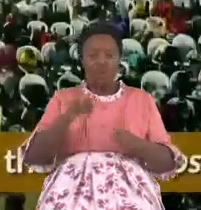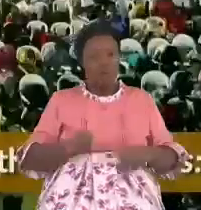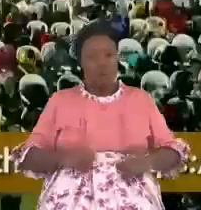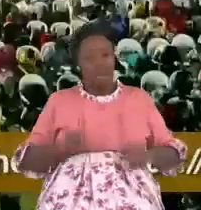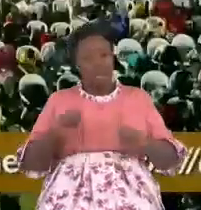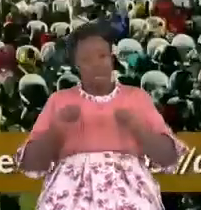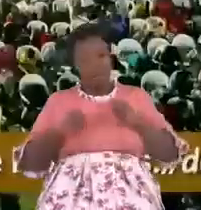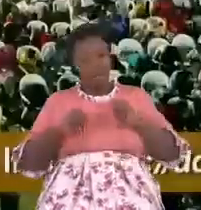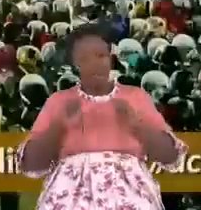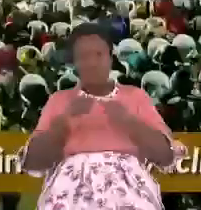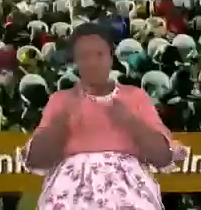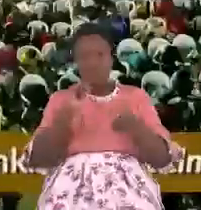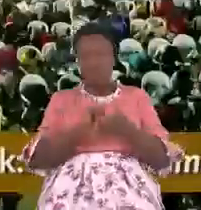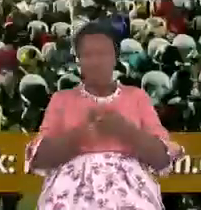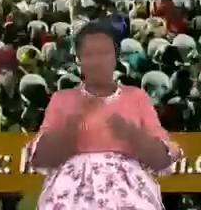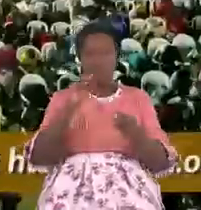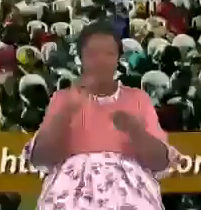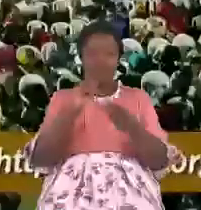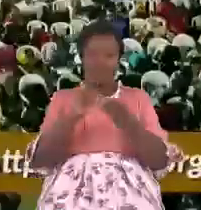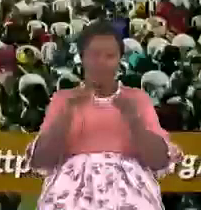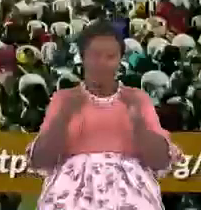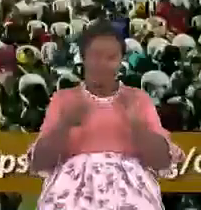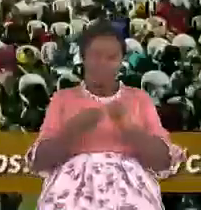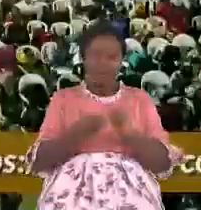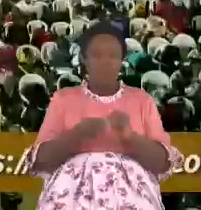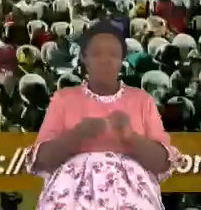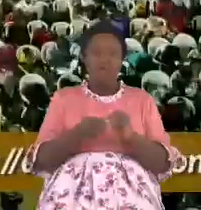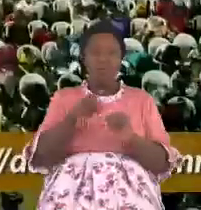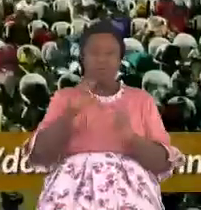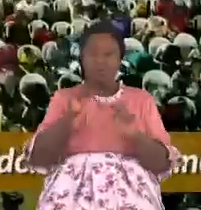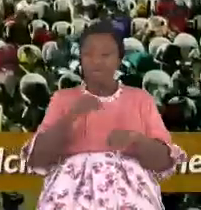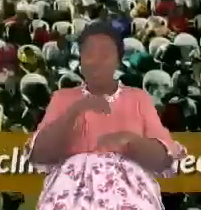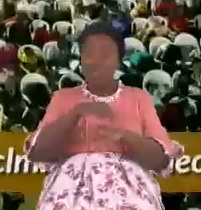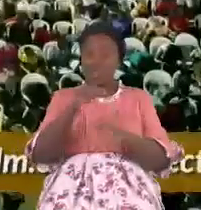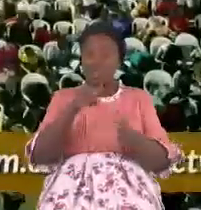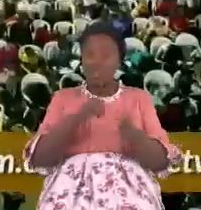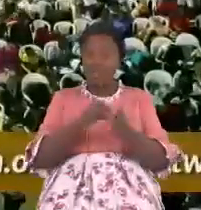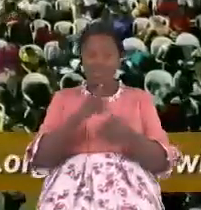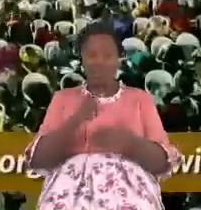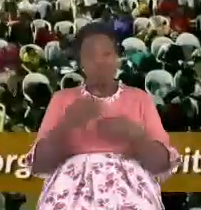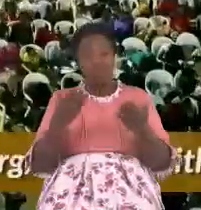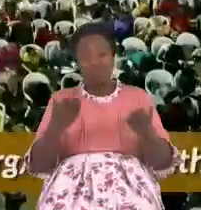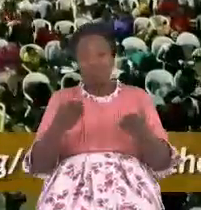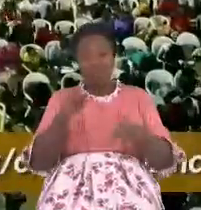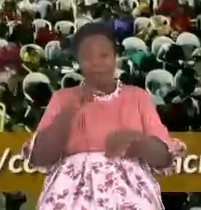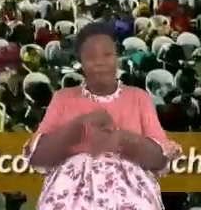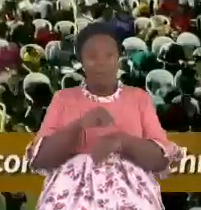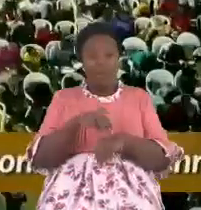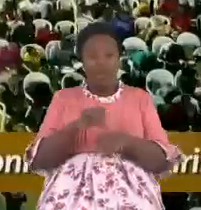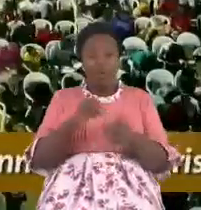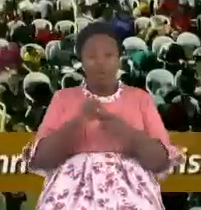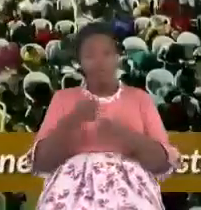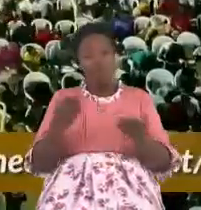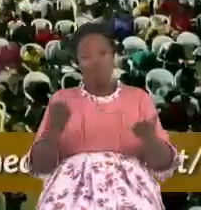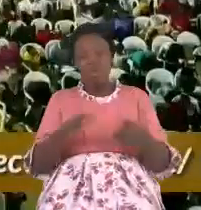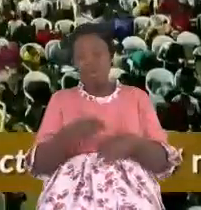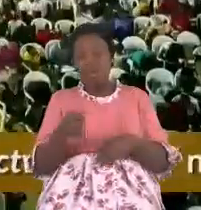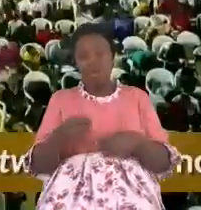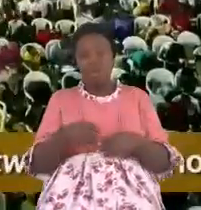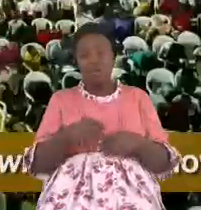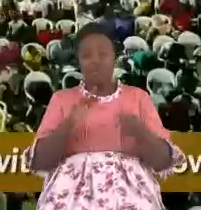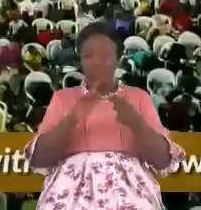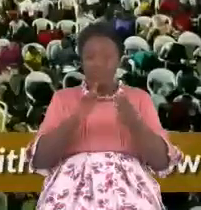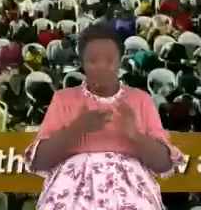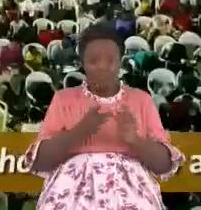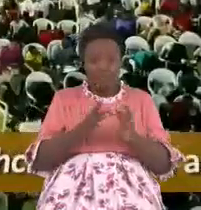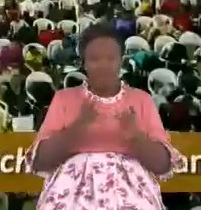to that number you can send it by sms or whatsapp we will get back to you and have fellowship with